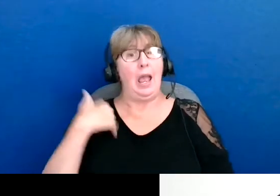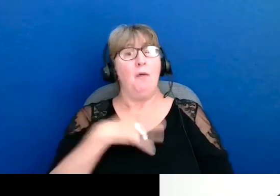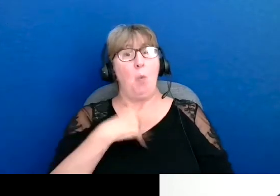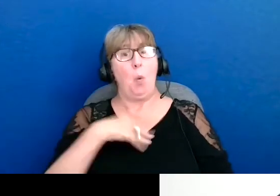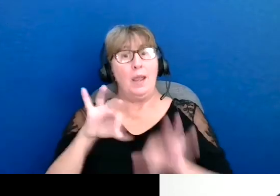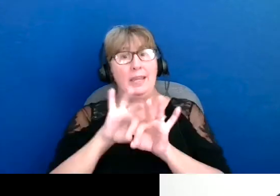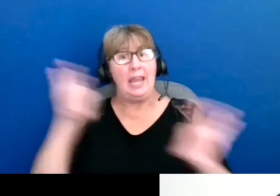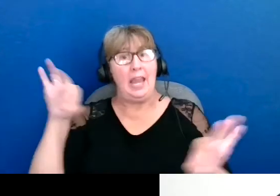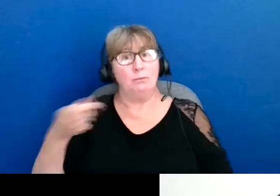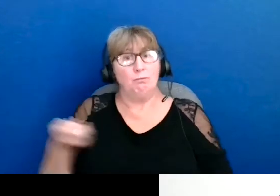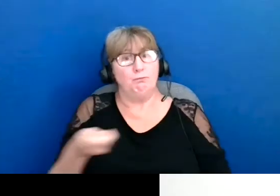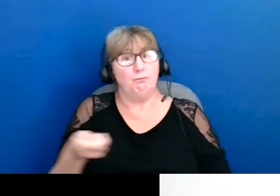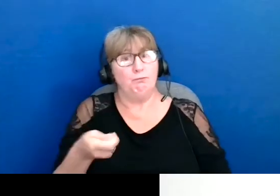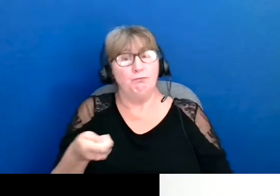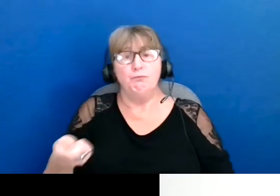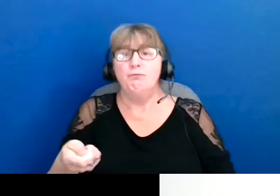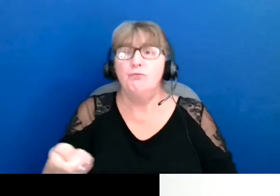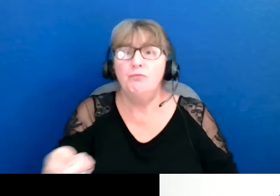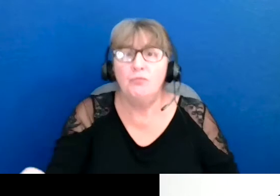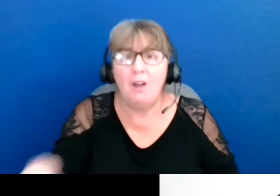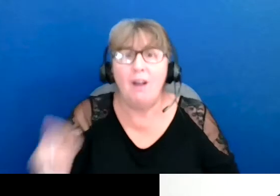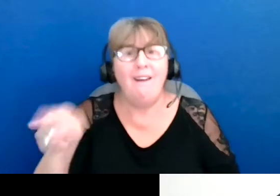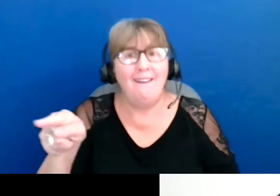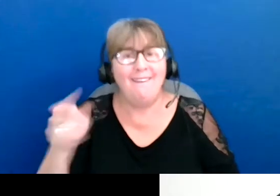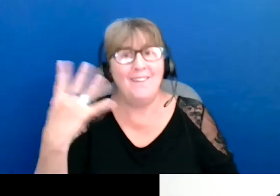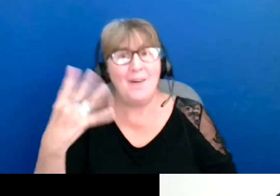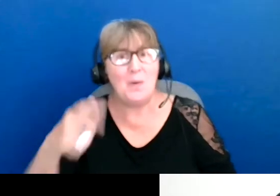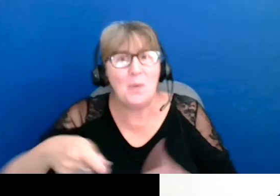station 4. Life became delicious.